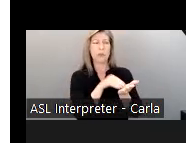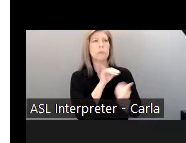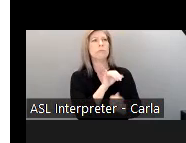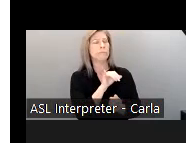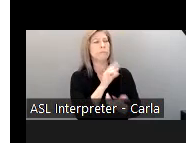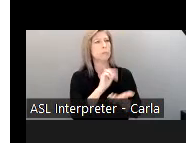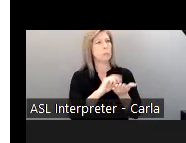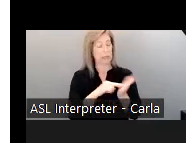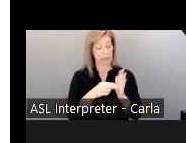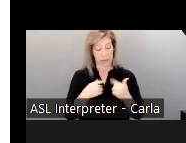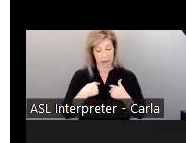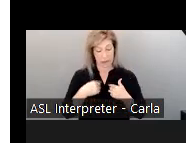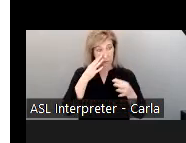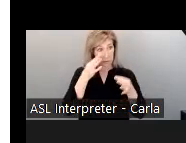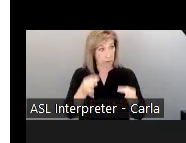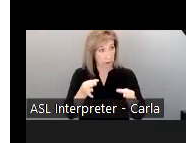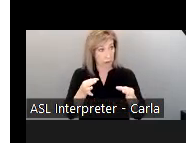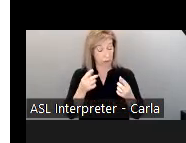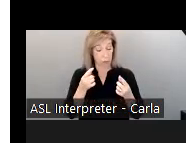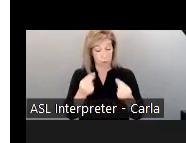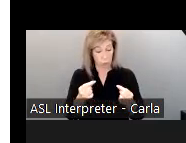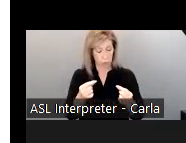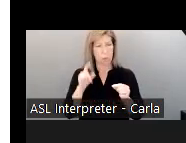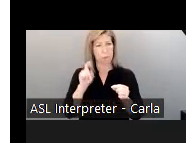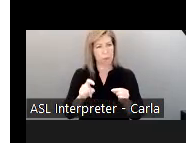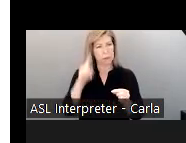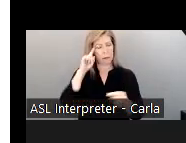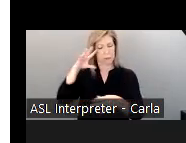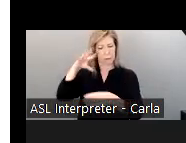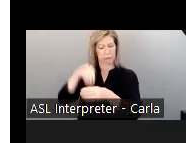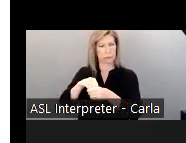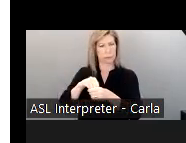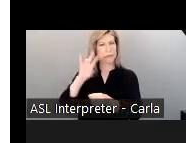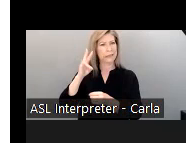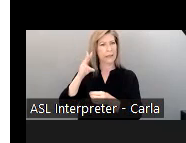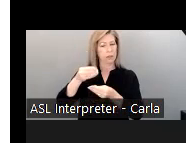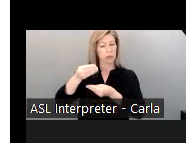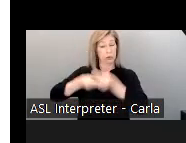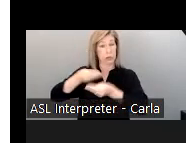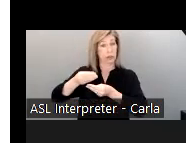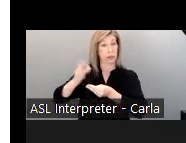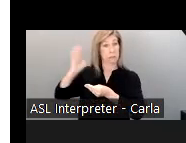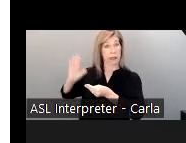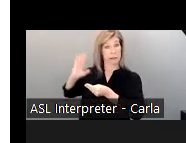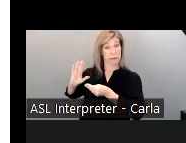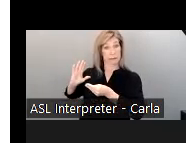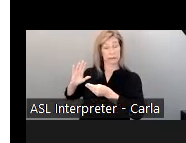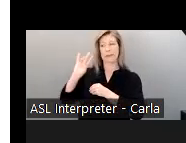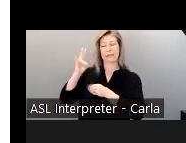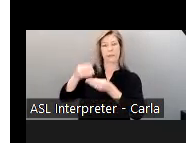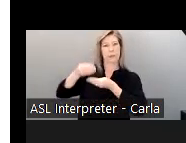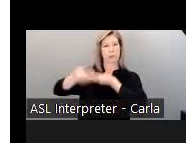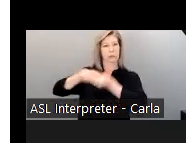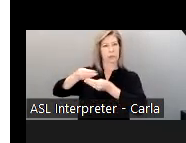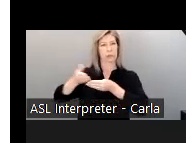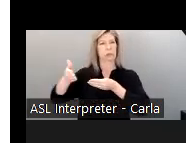and embody the 7 generations behind us and the 7 generations ahead of us. So